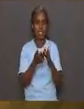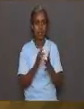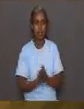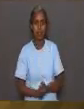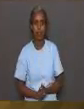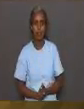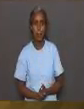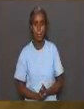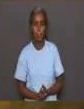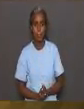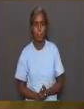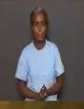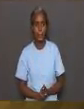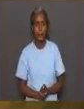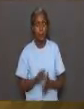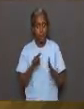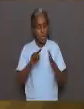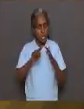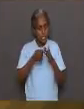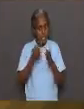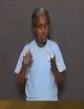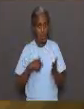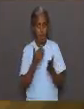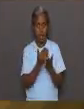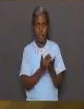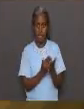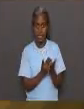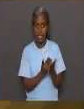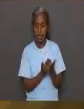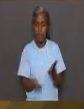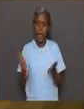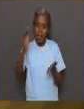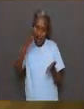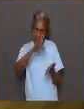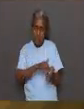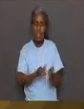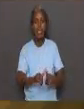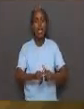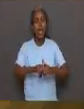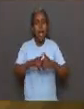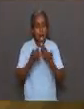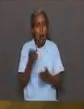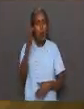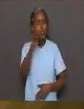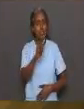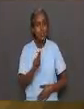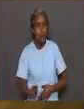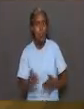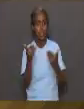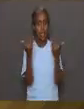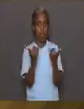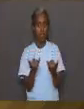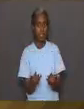begin. We will start our lesson by reviewing how